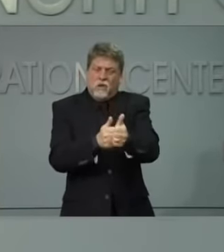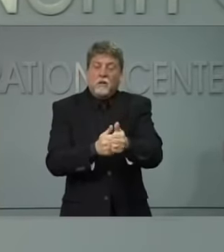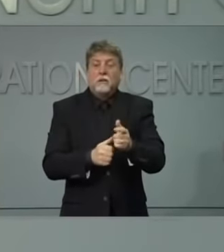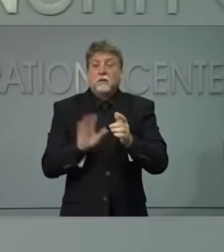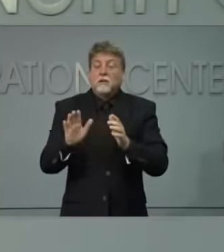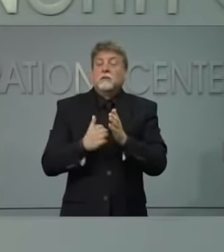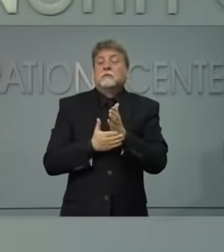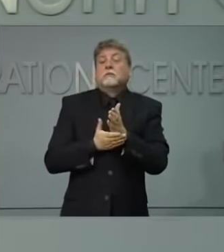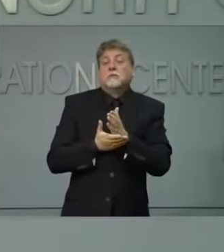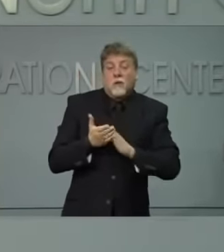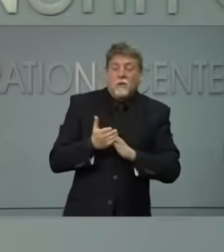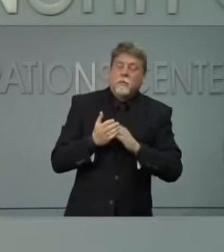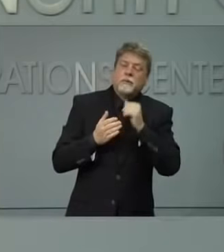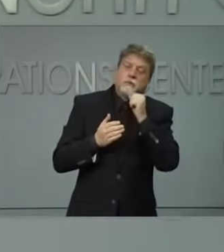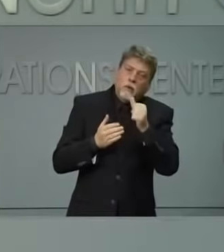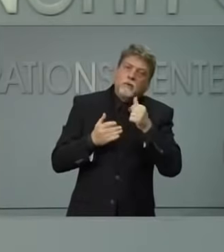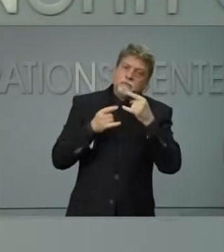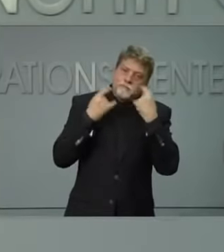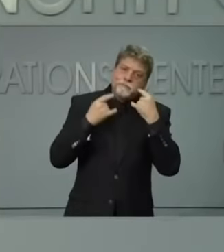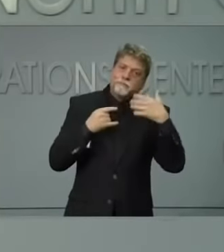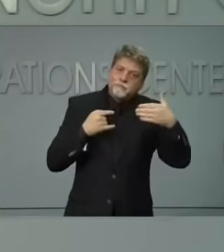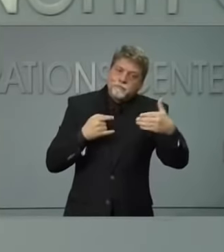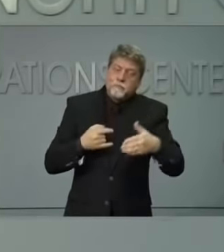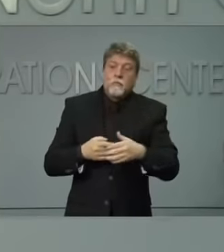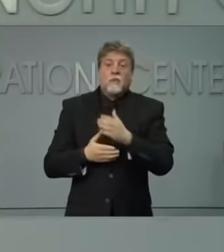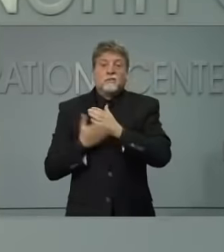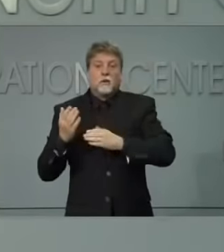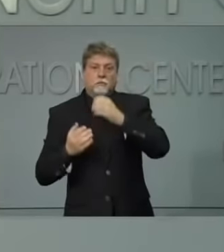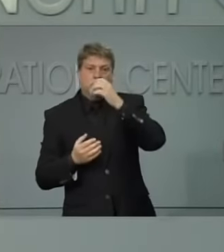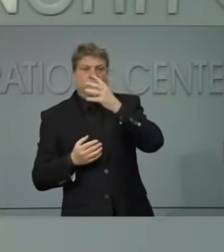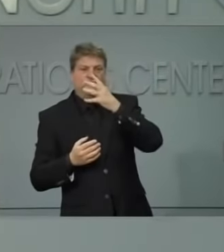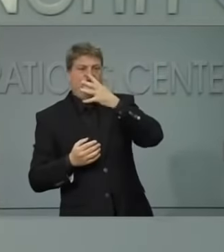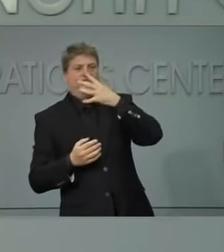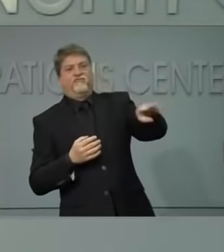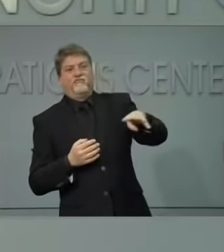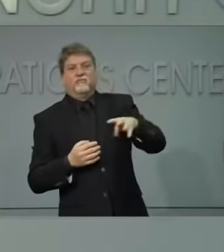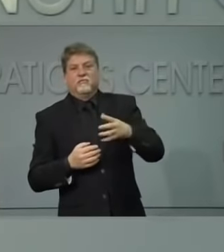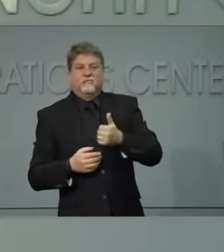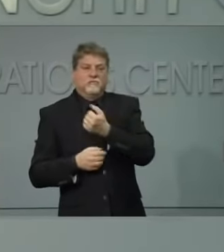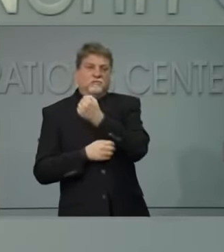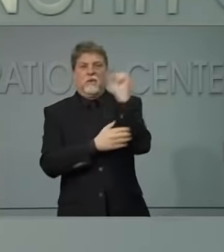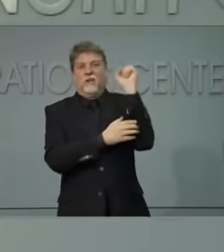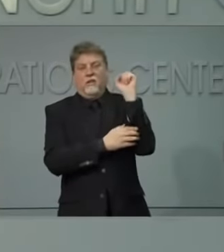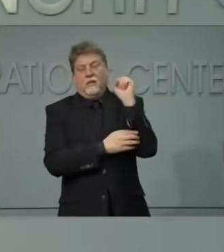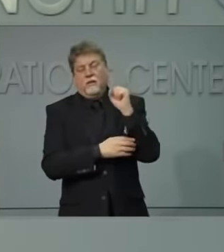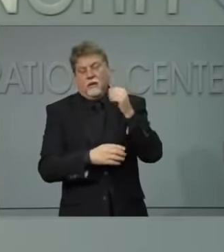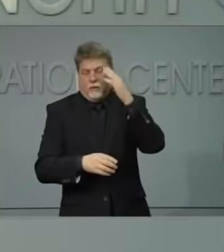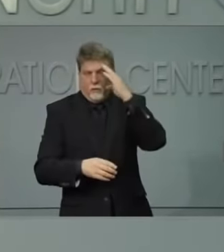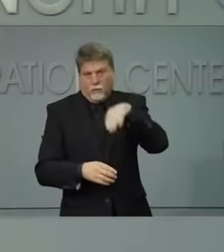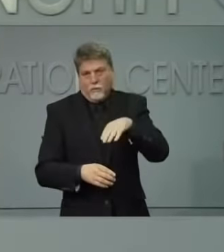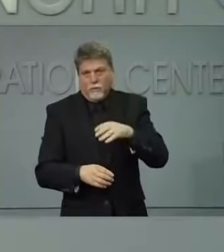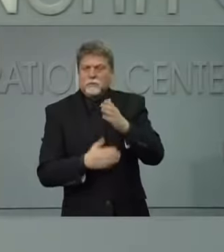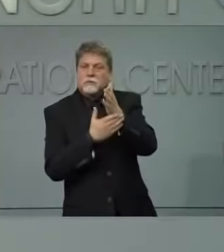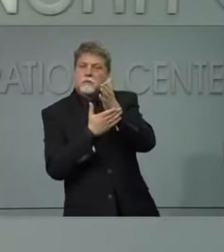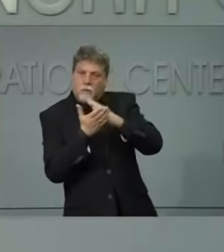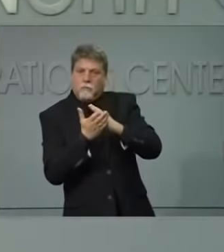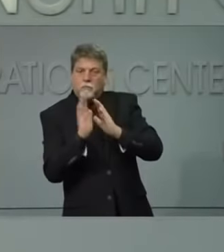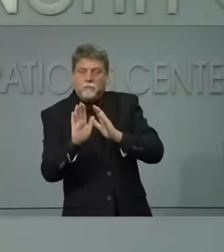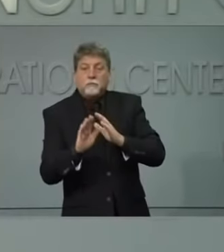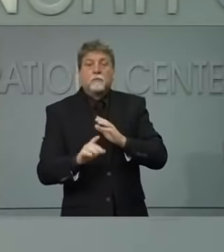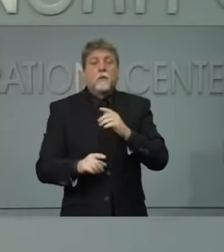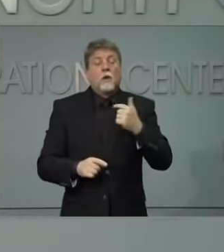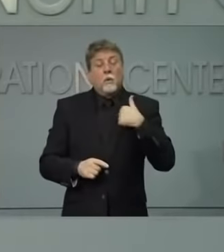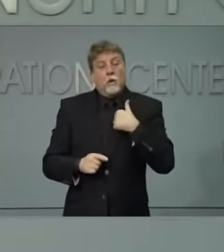flagrantly. We are encouraging local governments to use their personnel and to pass ordinances that would